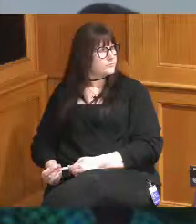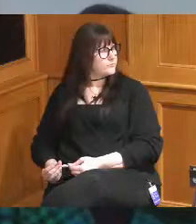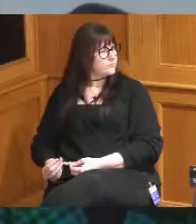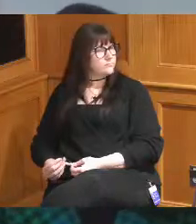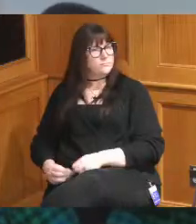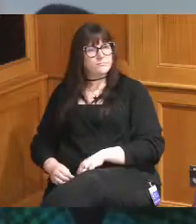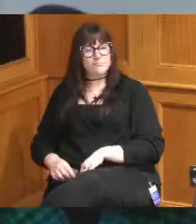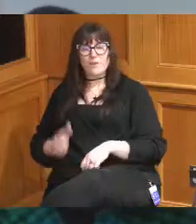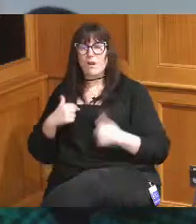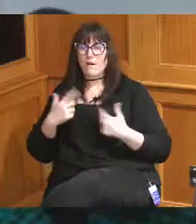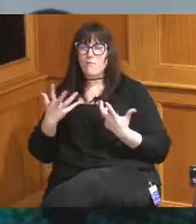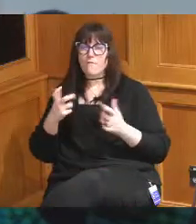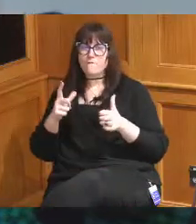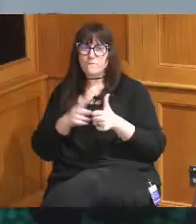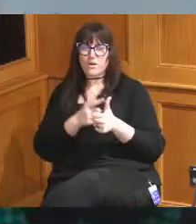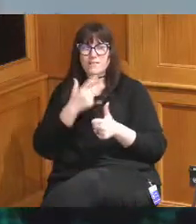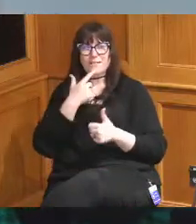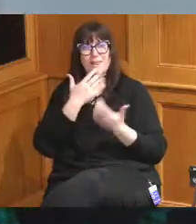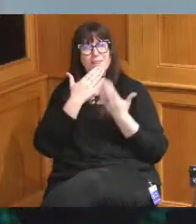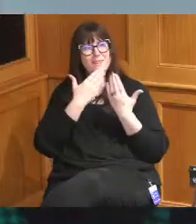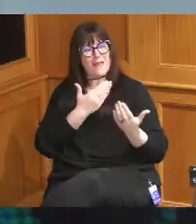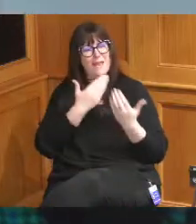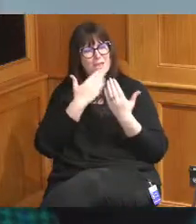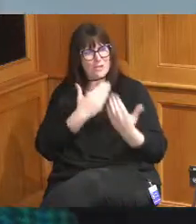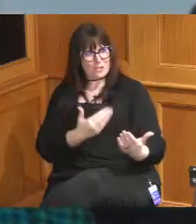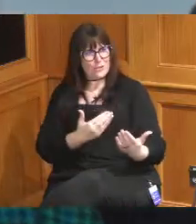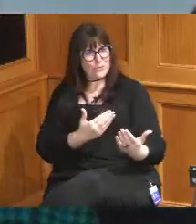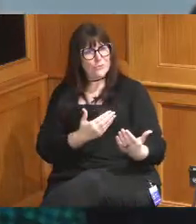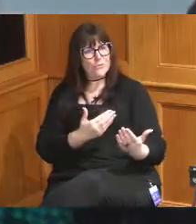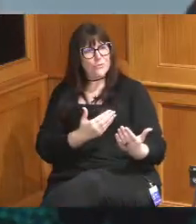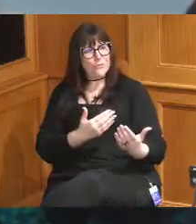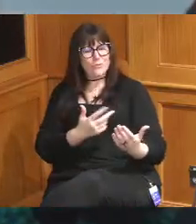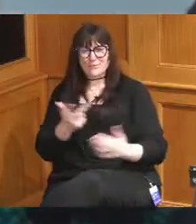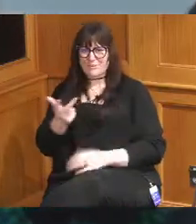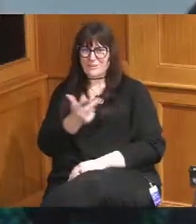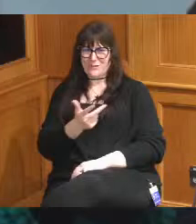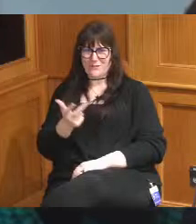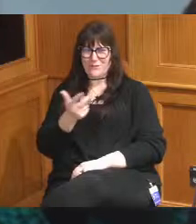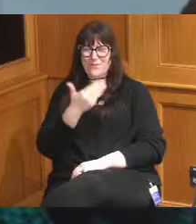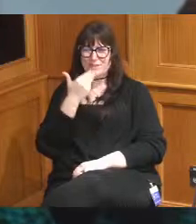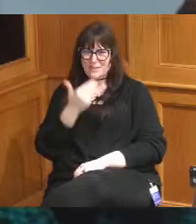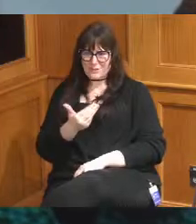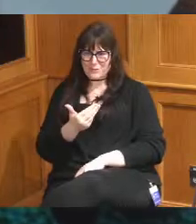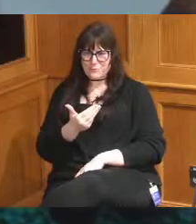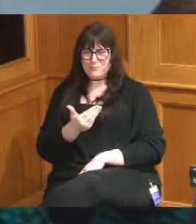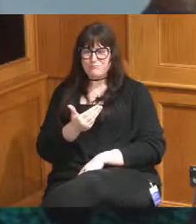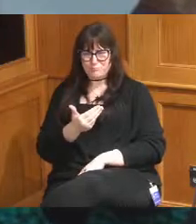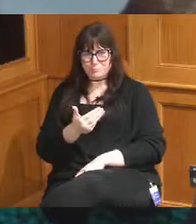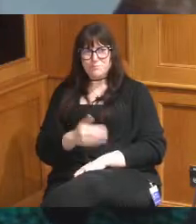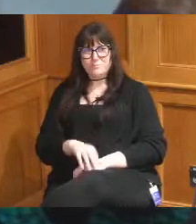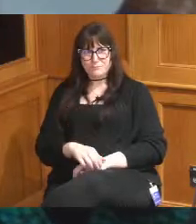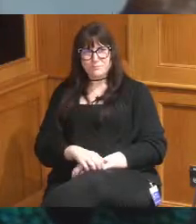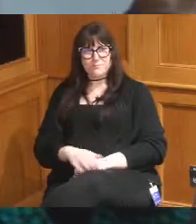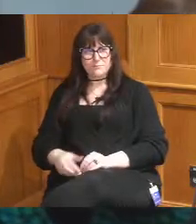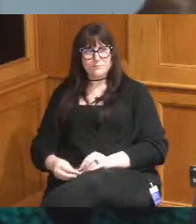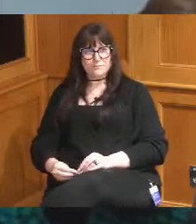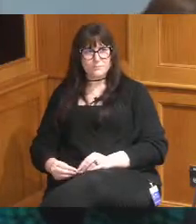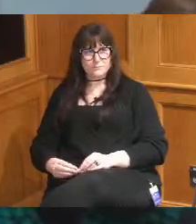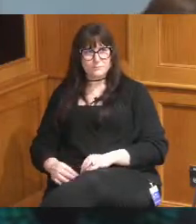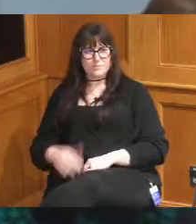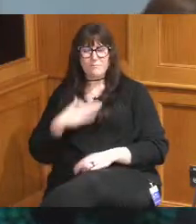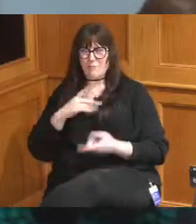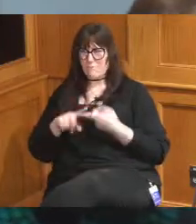First, I would like to say thank you to Commissioner Reese, Commissioner Driehaus, and Commissioner Dumas, as well as my